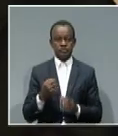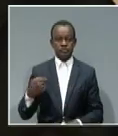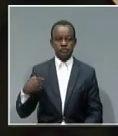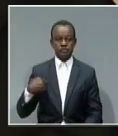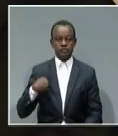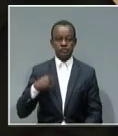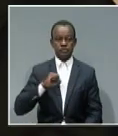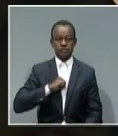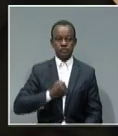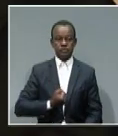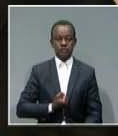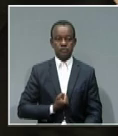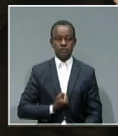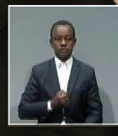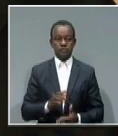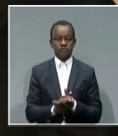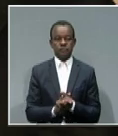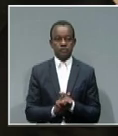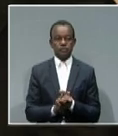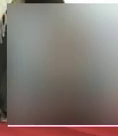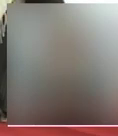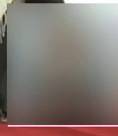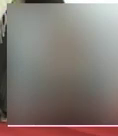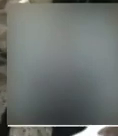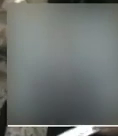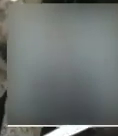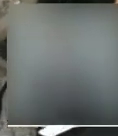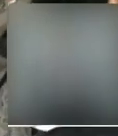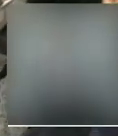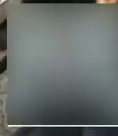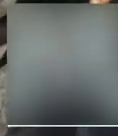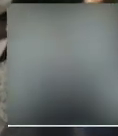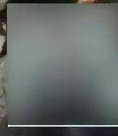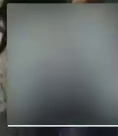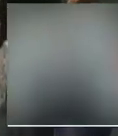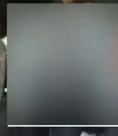tribute include Zimbabwean President Emmerson Mnangagwa, Finland's former